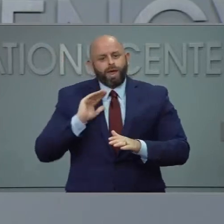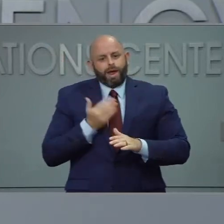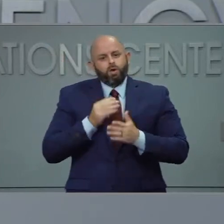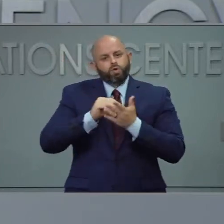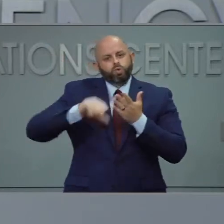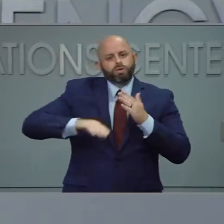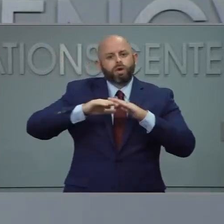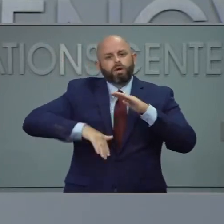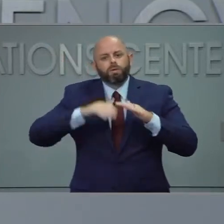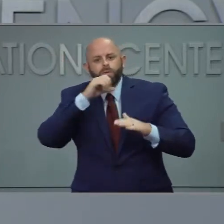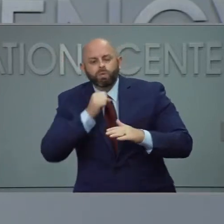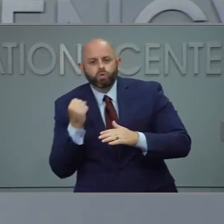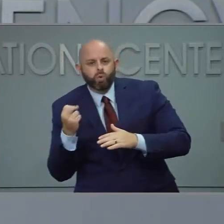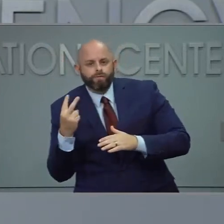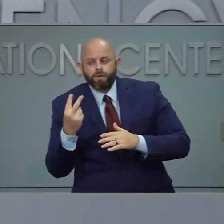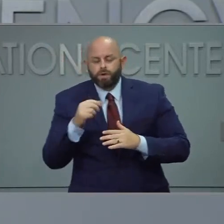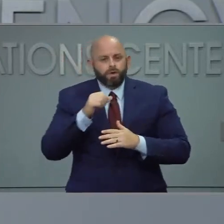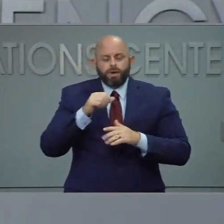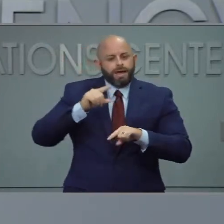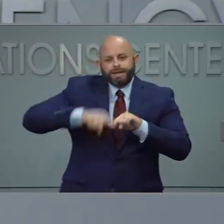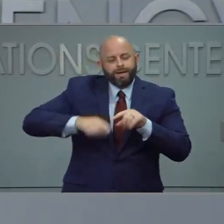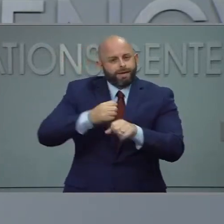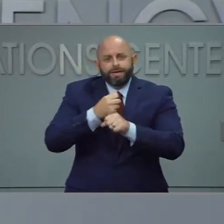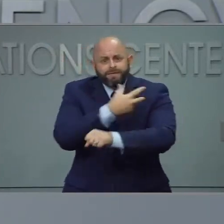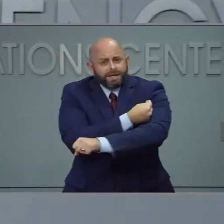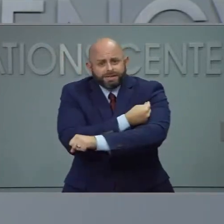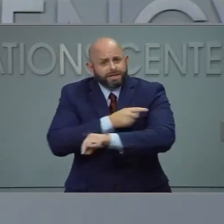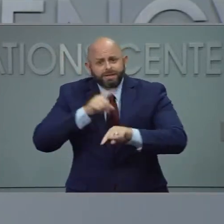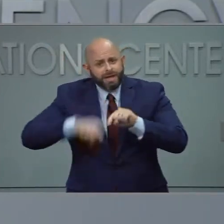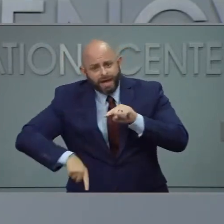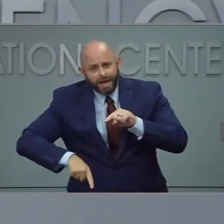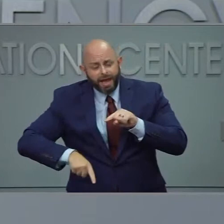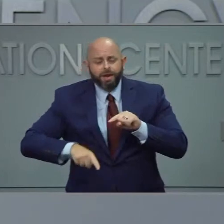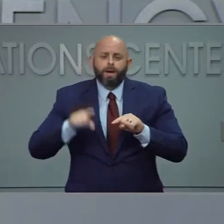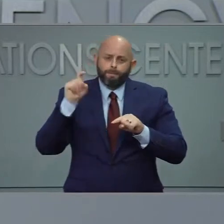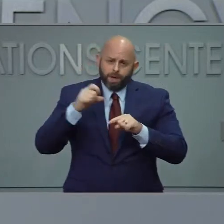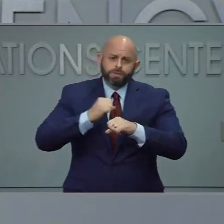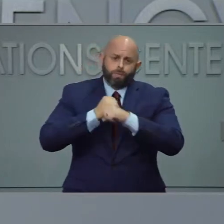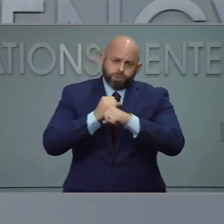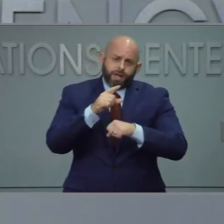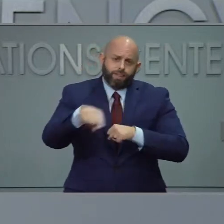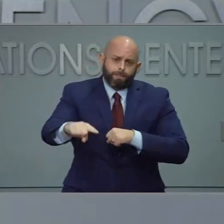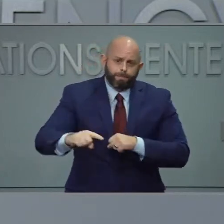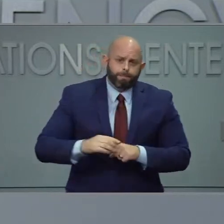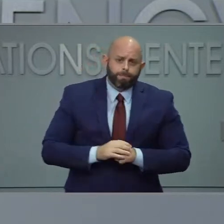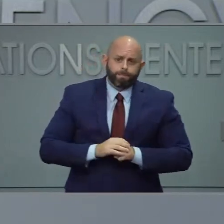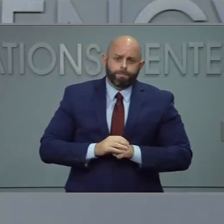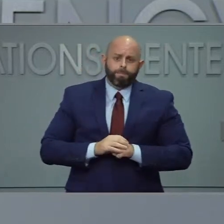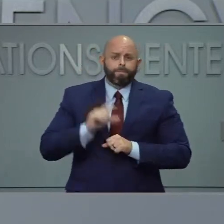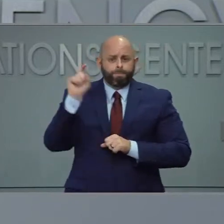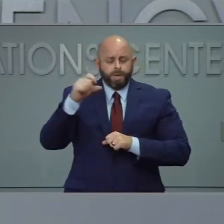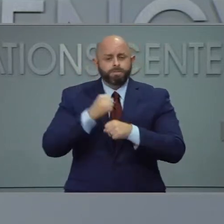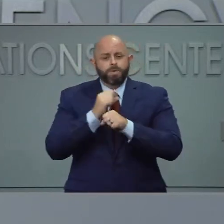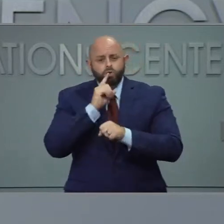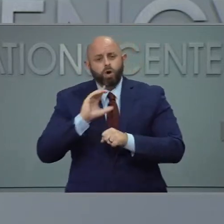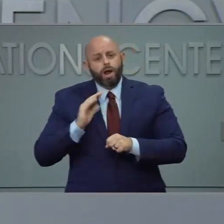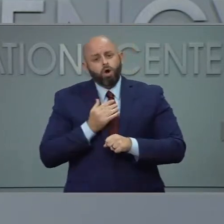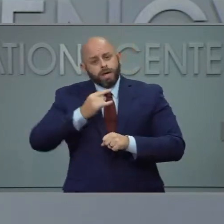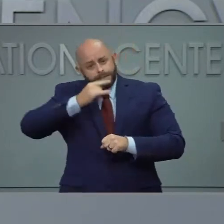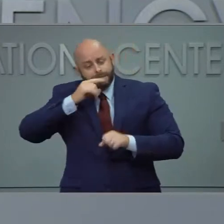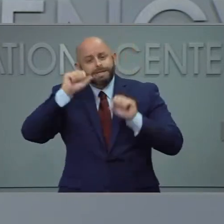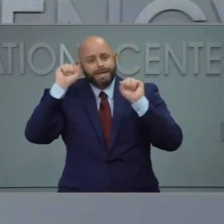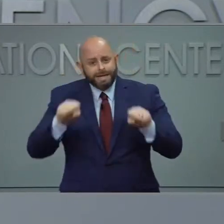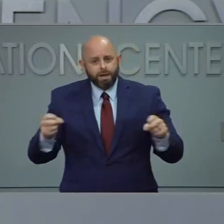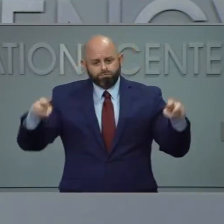age of 12 do not have the ability to get vaccinated. We need to protect them and make sure that our kids can be in the